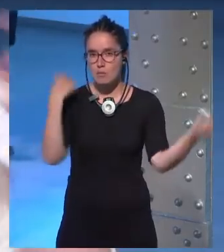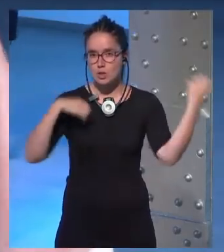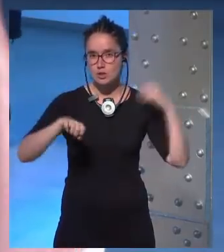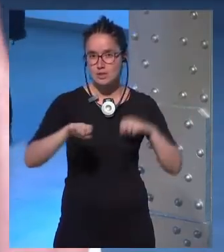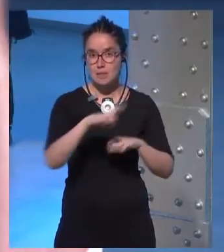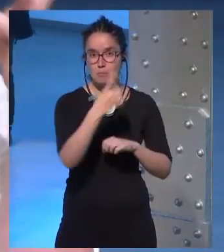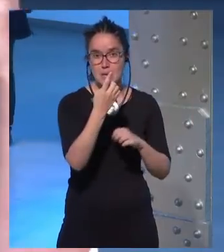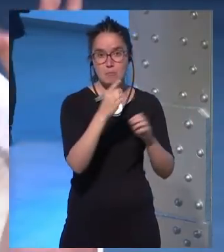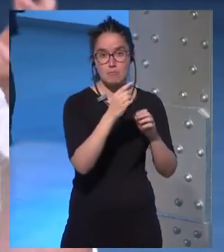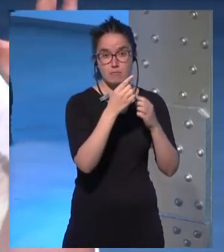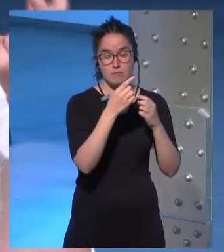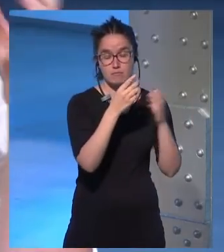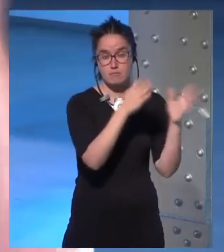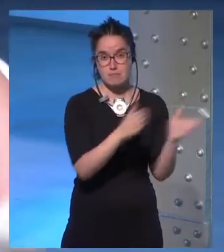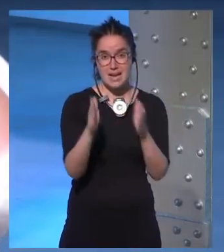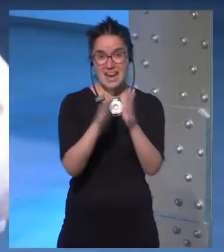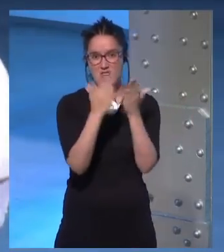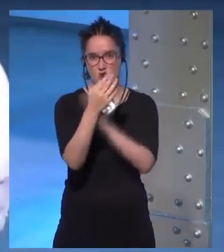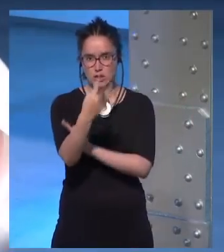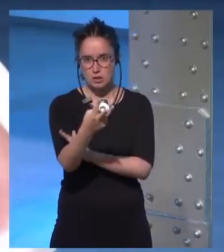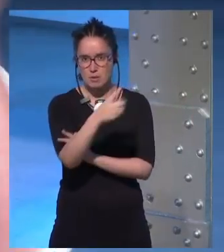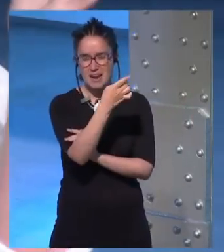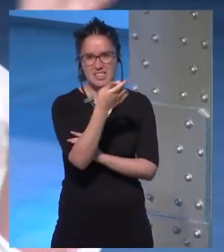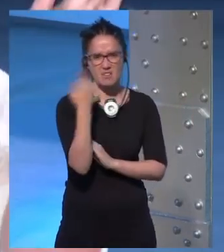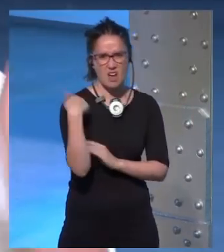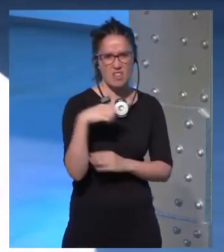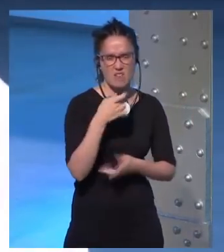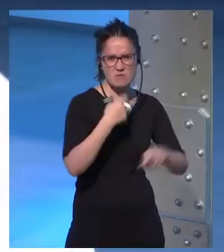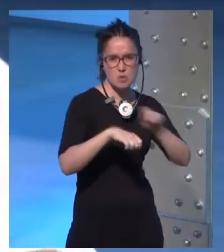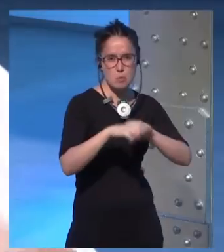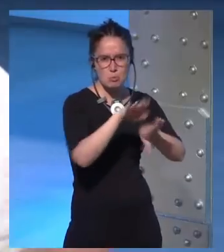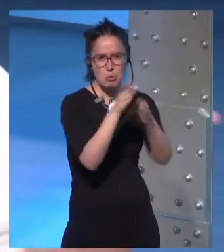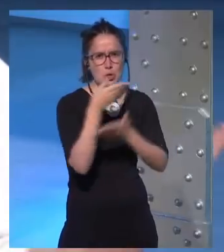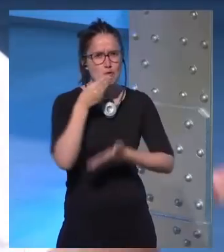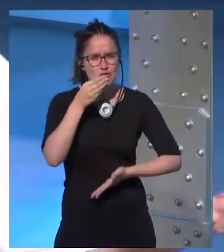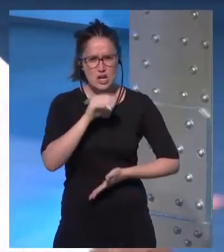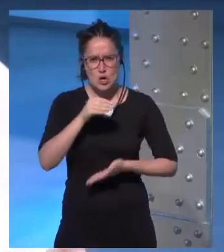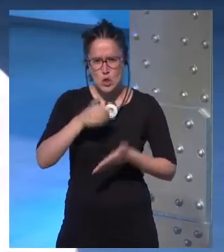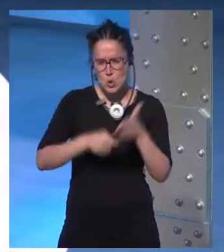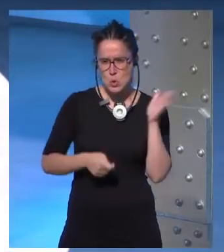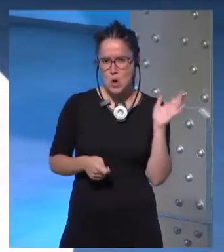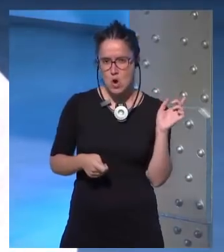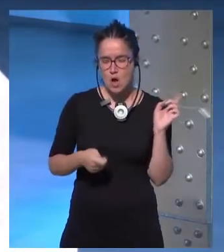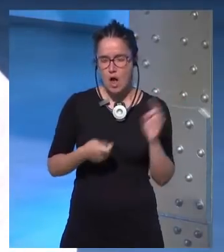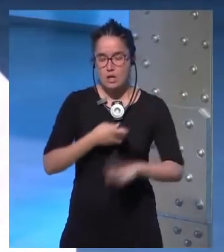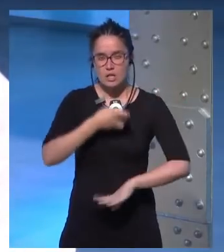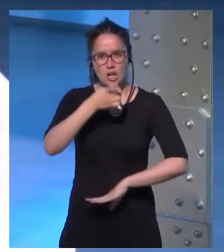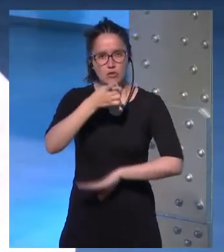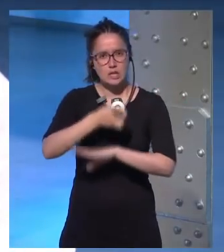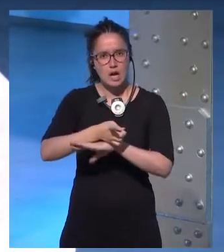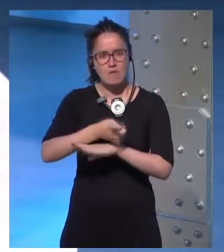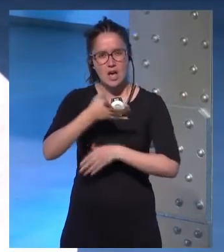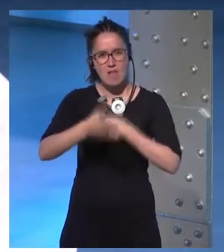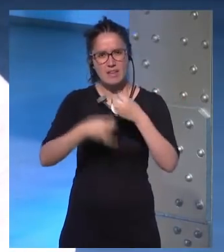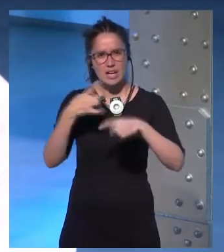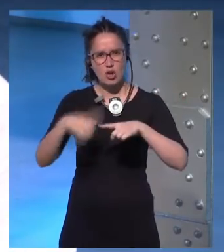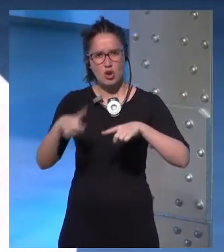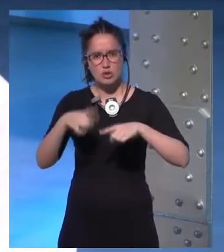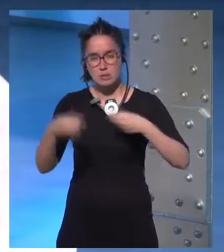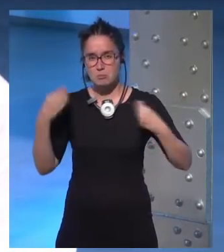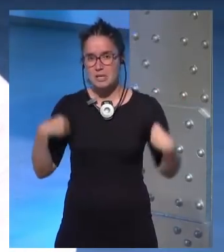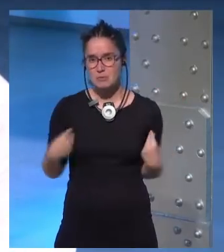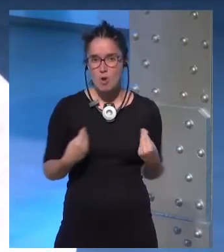started that book. It was with this very powerful character who did this crazy thing that apparently you can do in that world. And so that's where